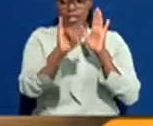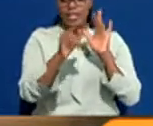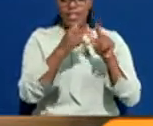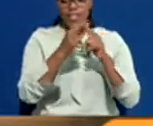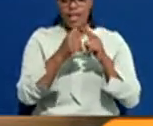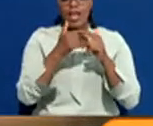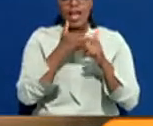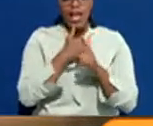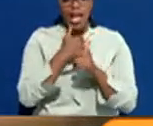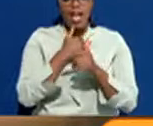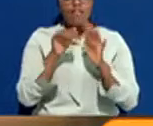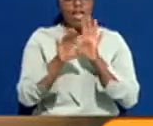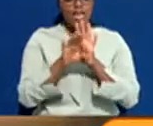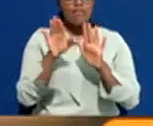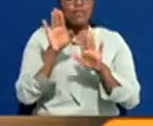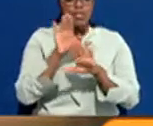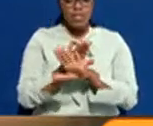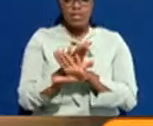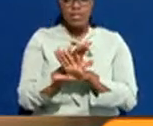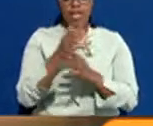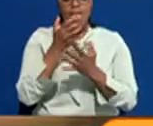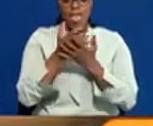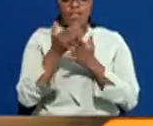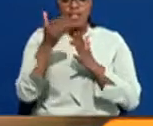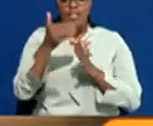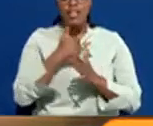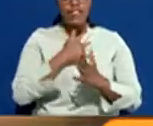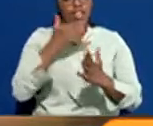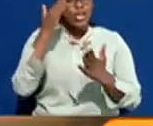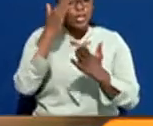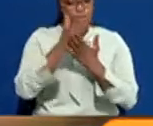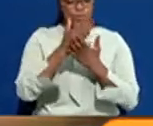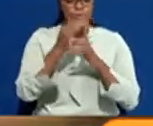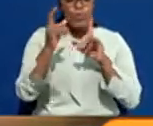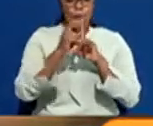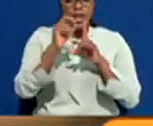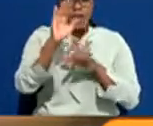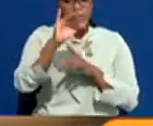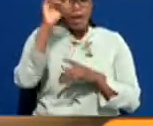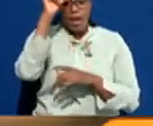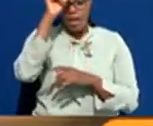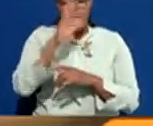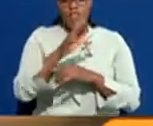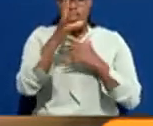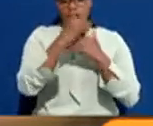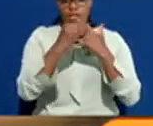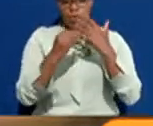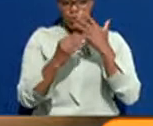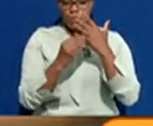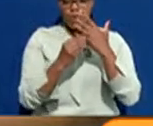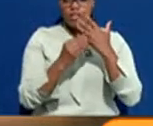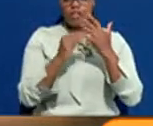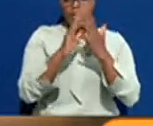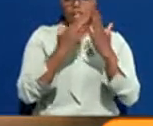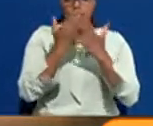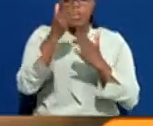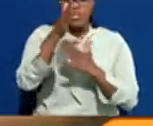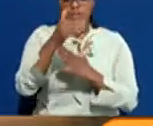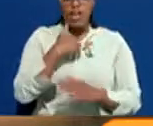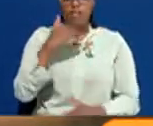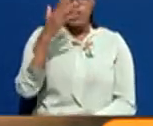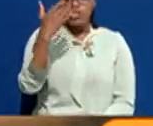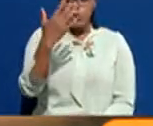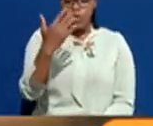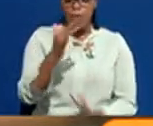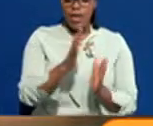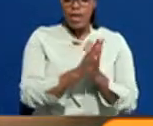he had everything. And true to his words, Governor Sonko arrived armed with documents